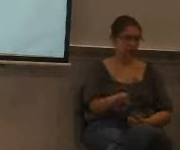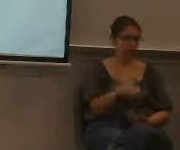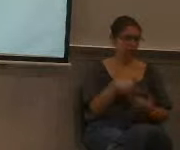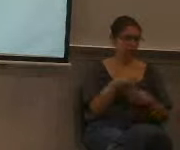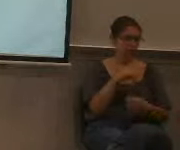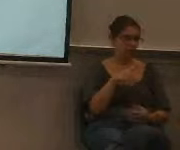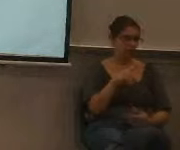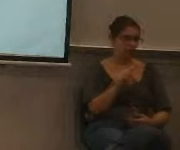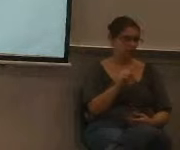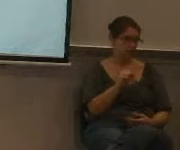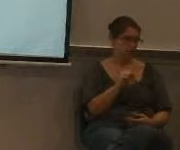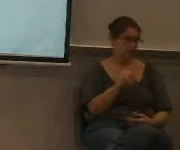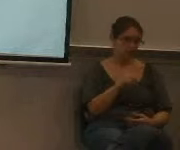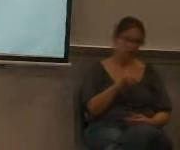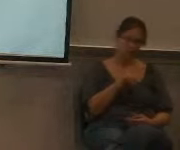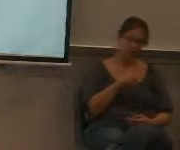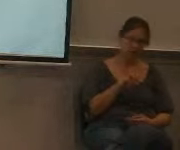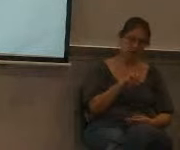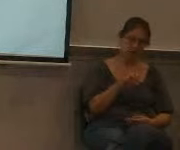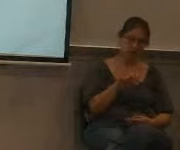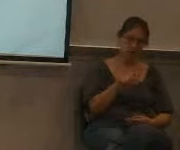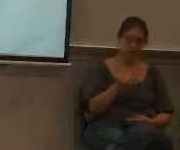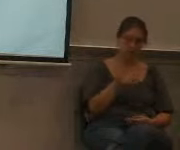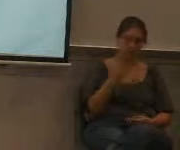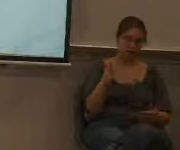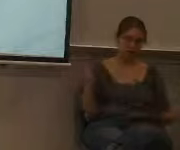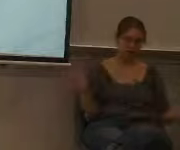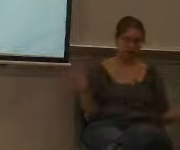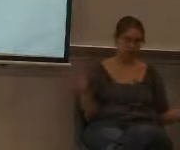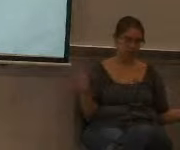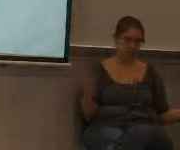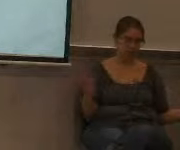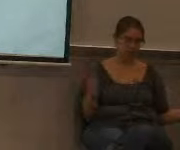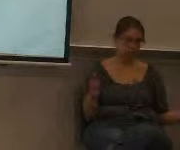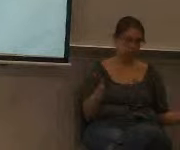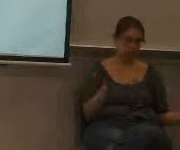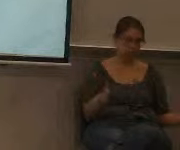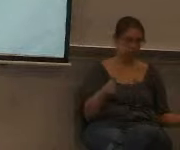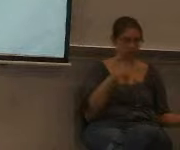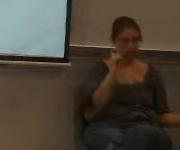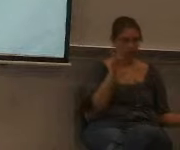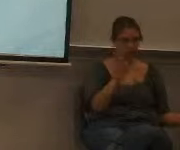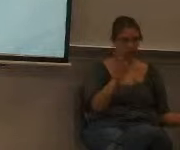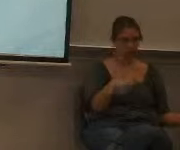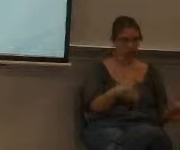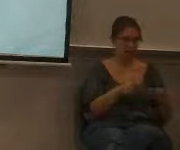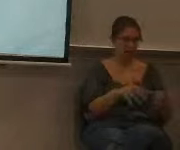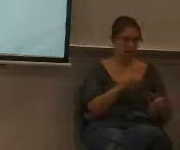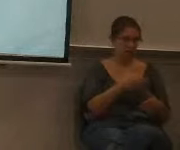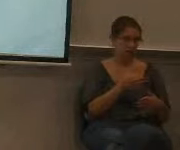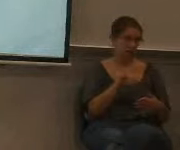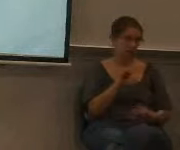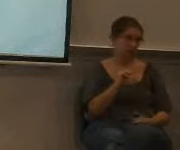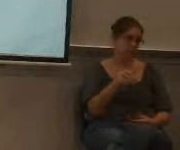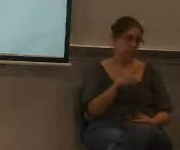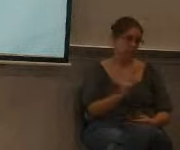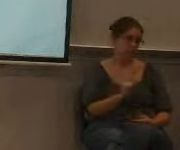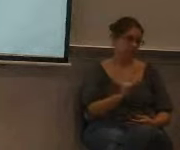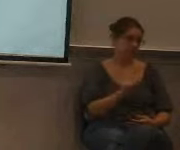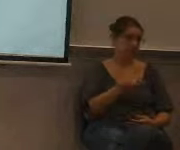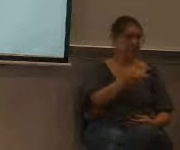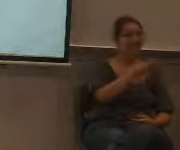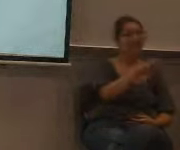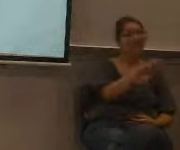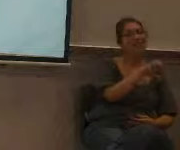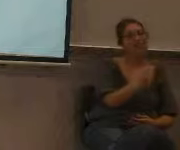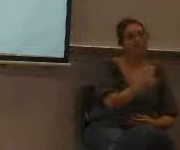and the Nile Delta is sort of retracting because of that loss of particulate material input. Levees